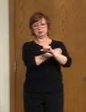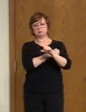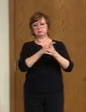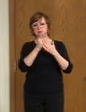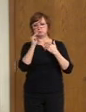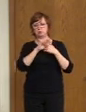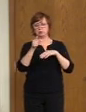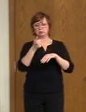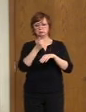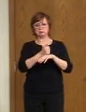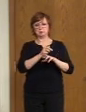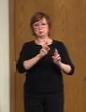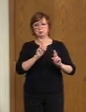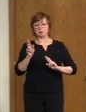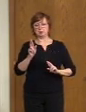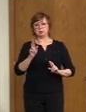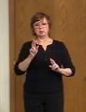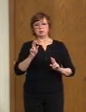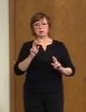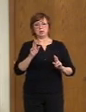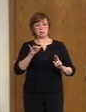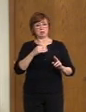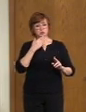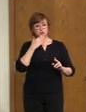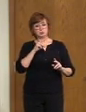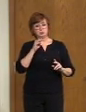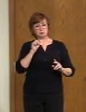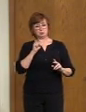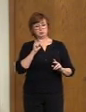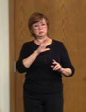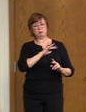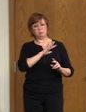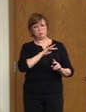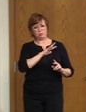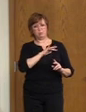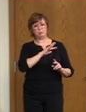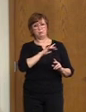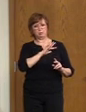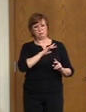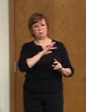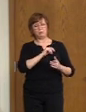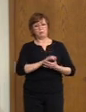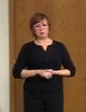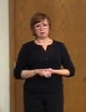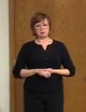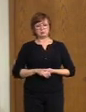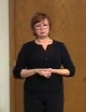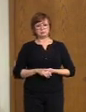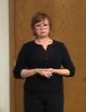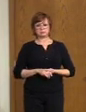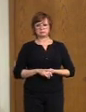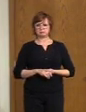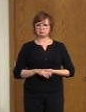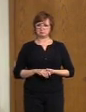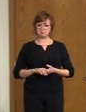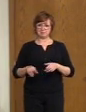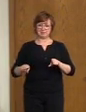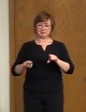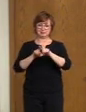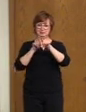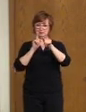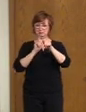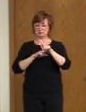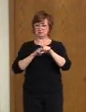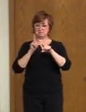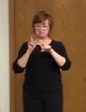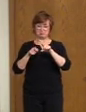can is a really good piece of news, but it doesn't stop us from also doing all those things we've already doing and doubling down